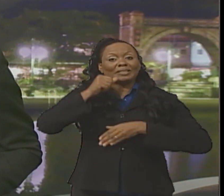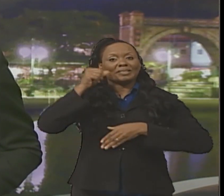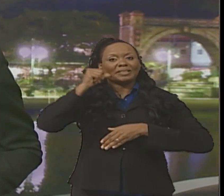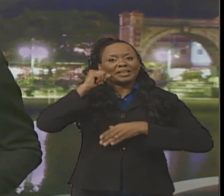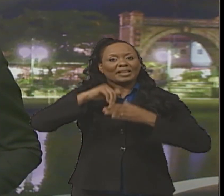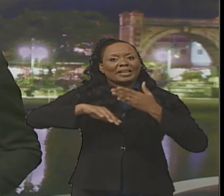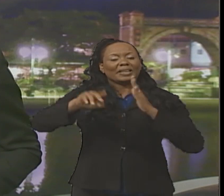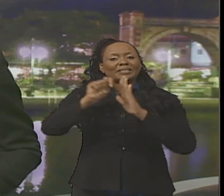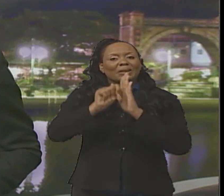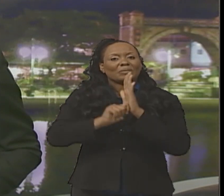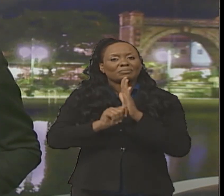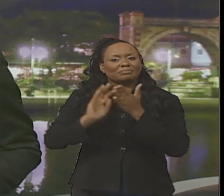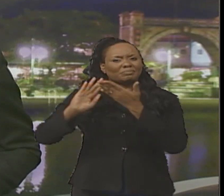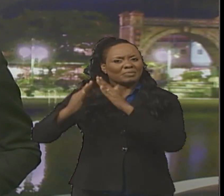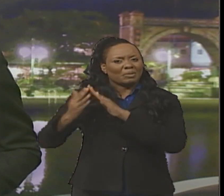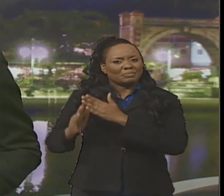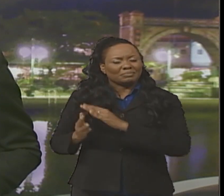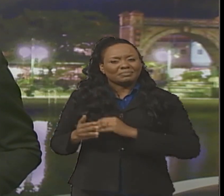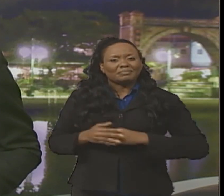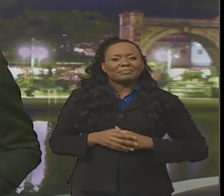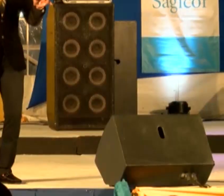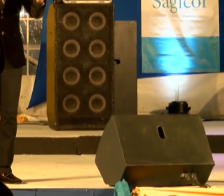Griffith reports.